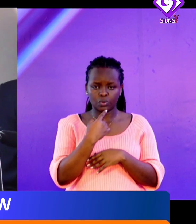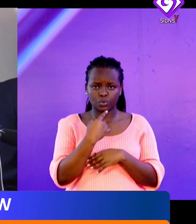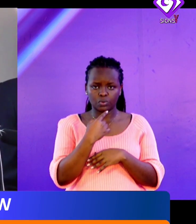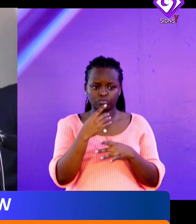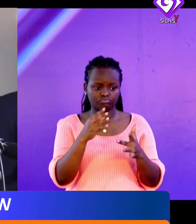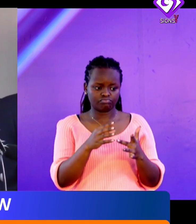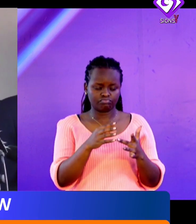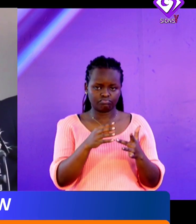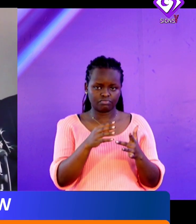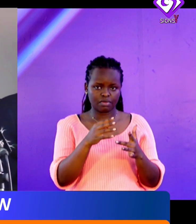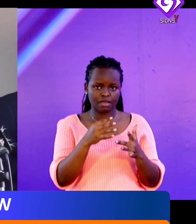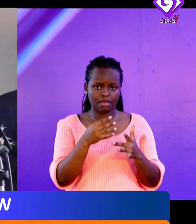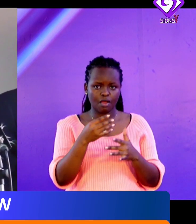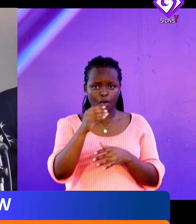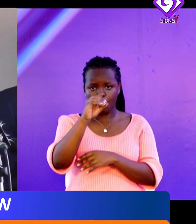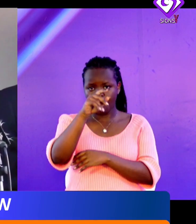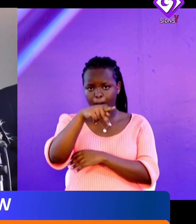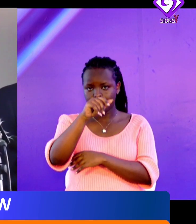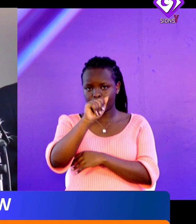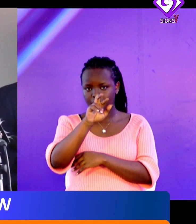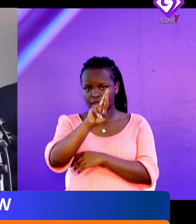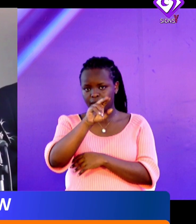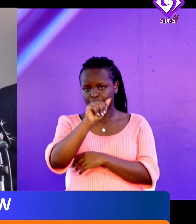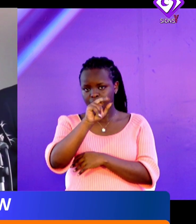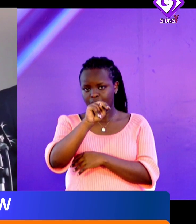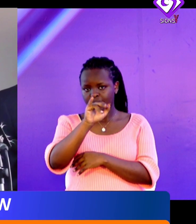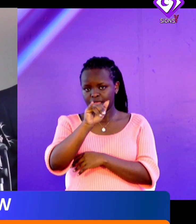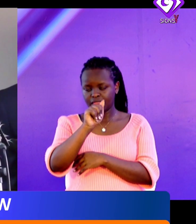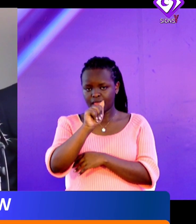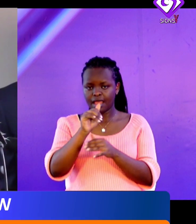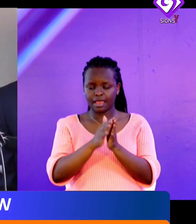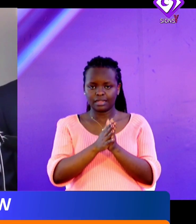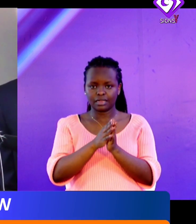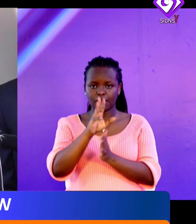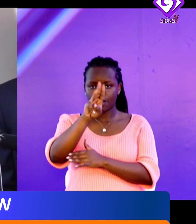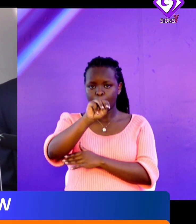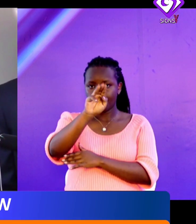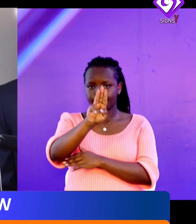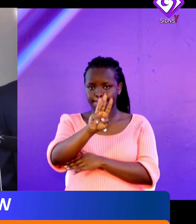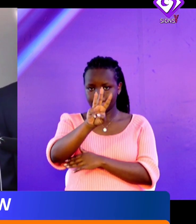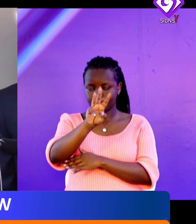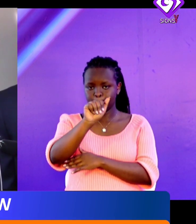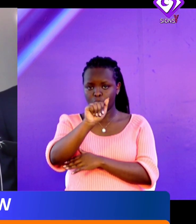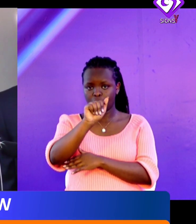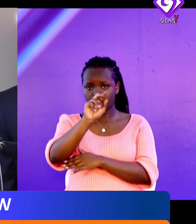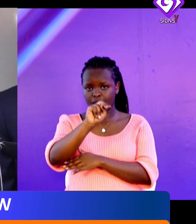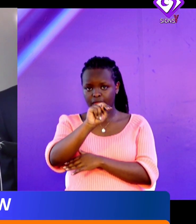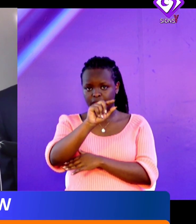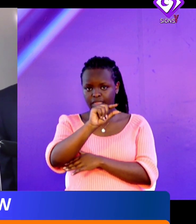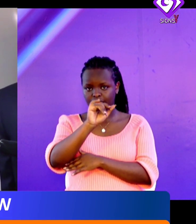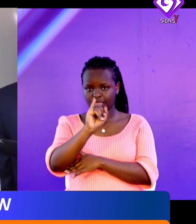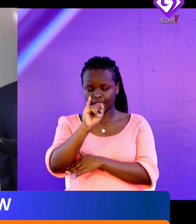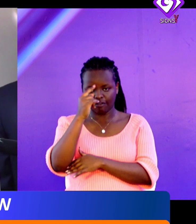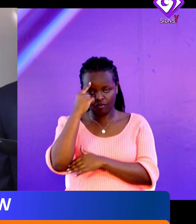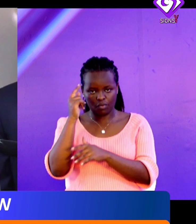particular Honorable Paranya and Mwangi wa Iria. At the stage where these